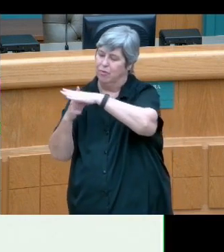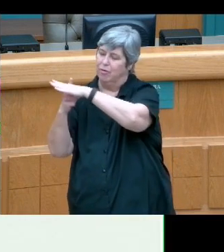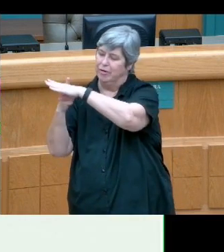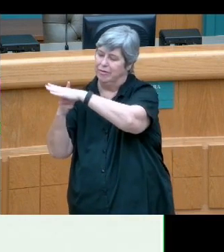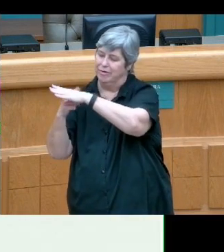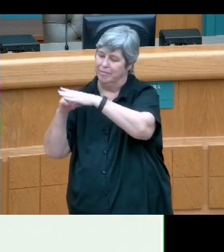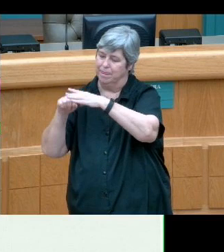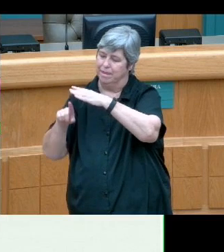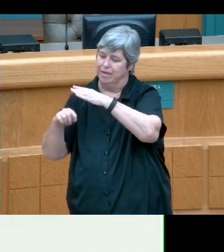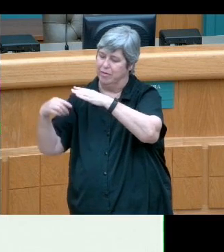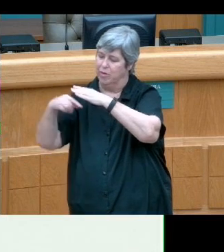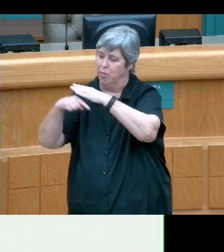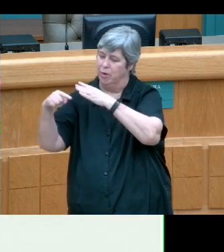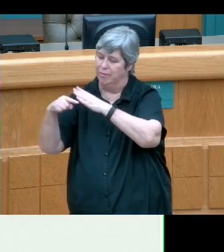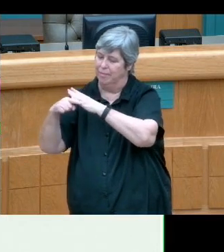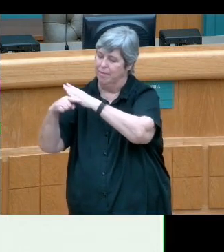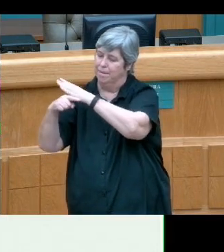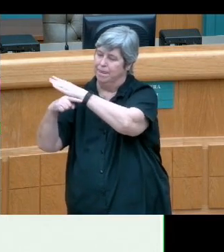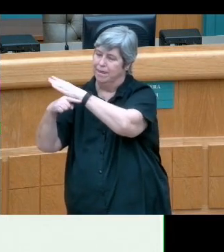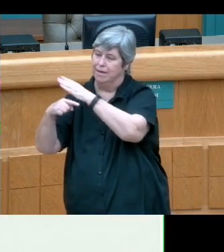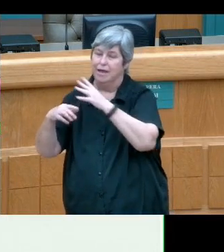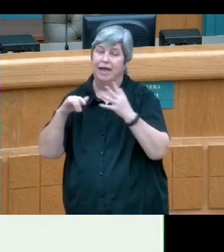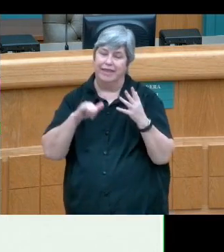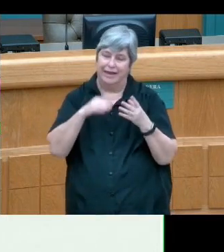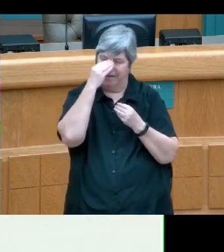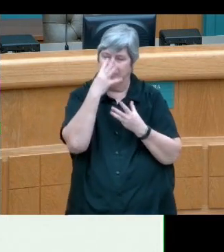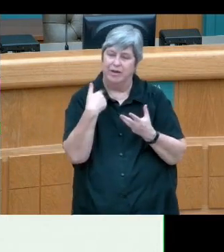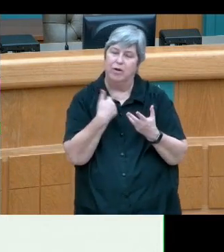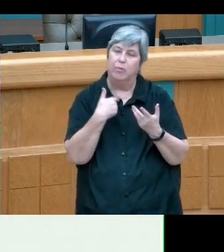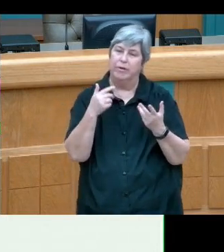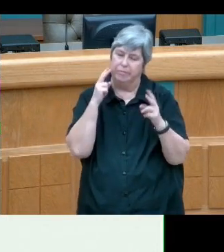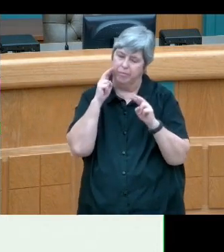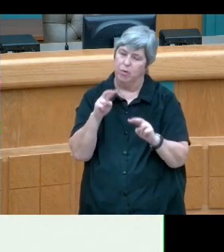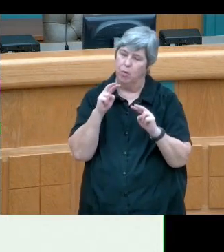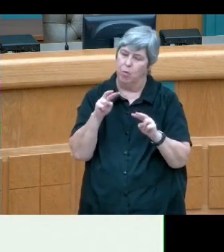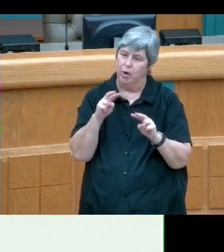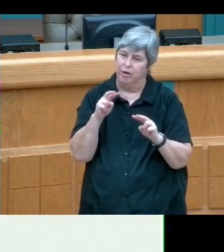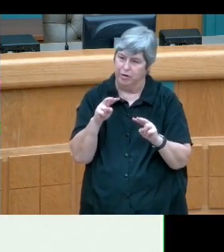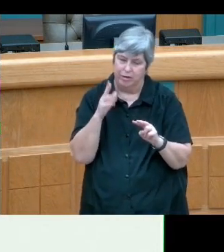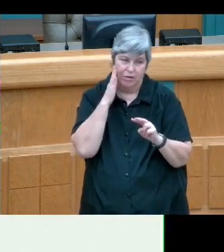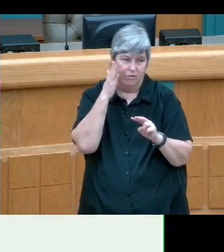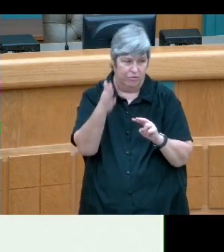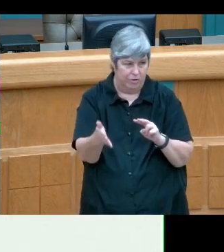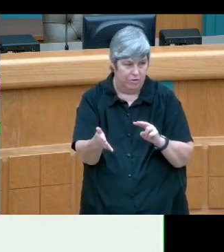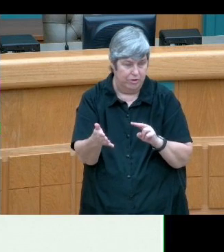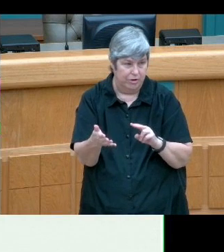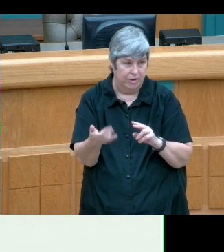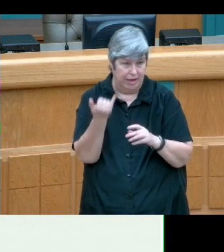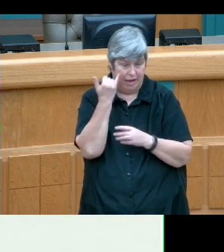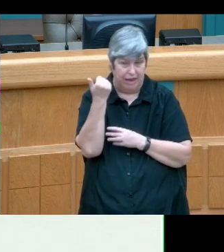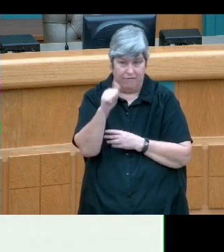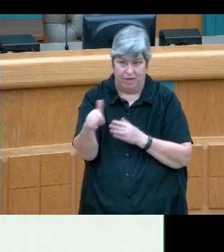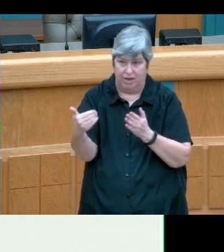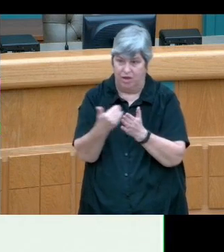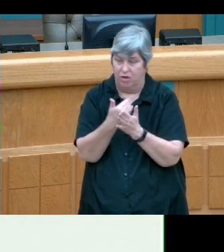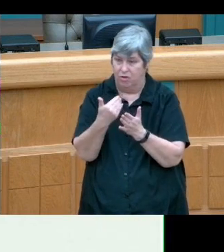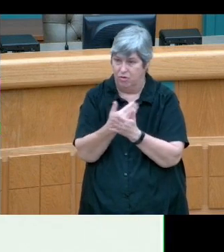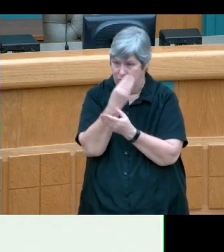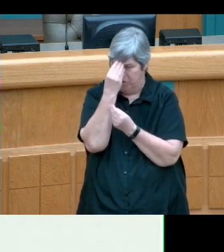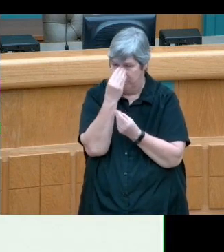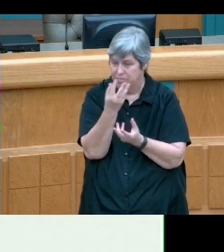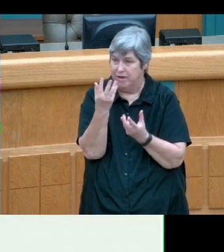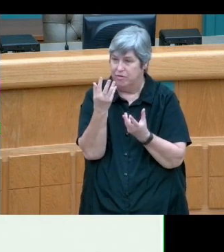threshold. And so this is the type of data that we're going to have our eye on in the future. And if any new interventions